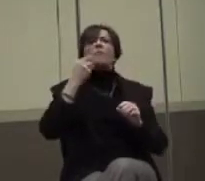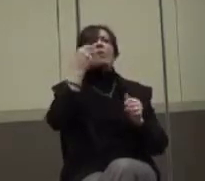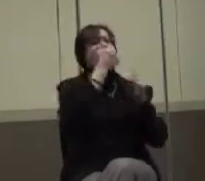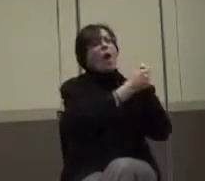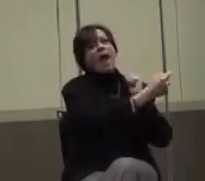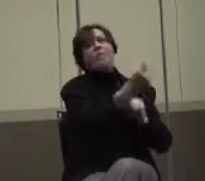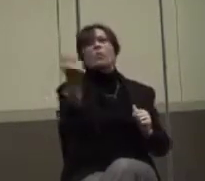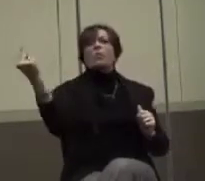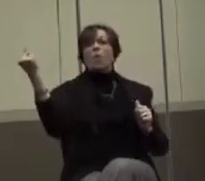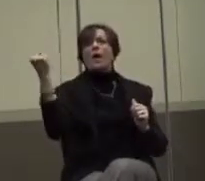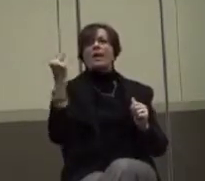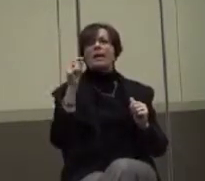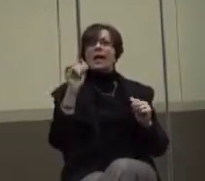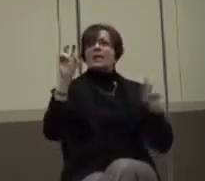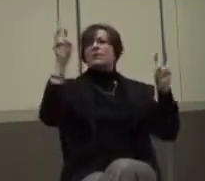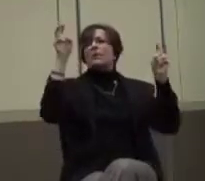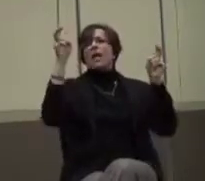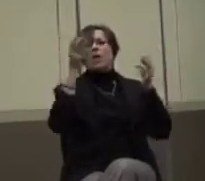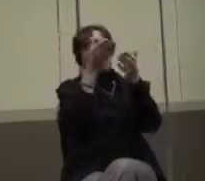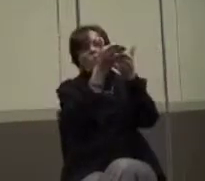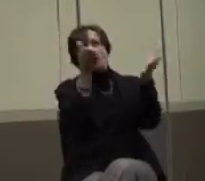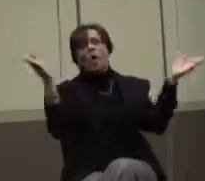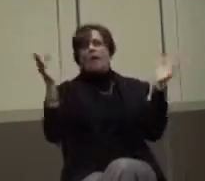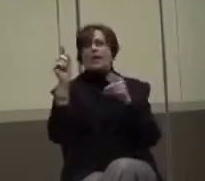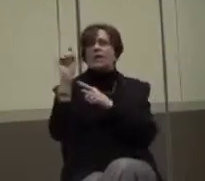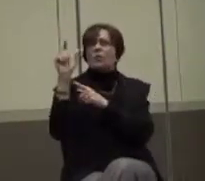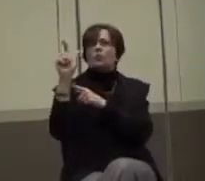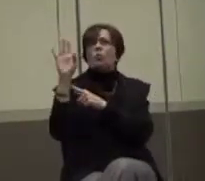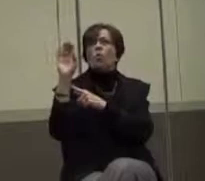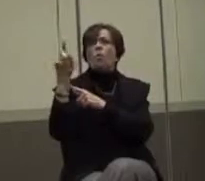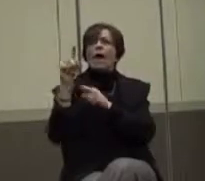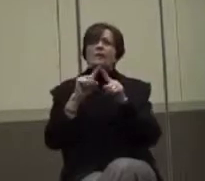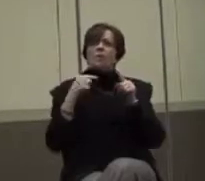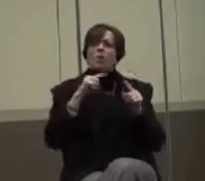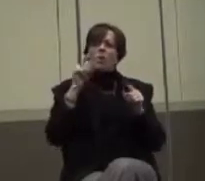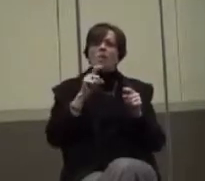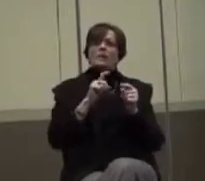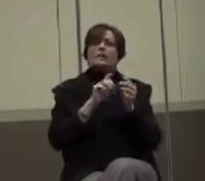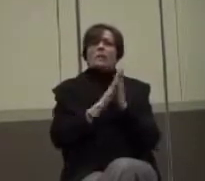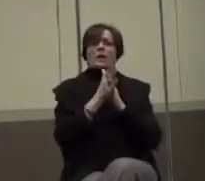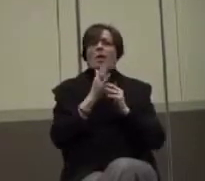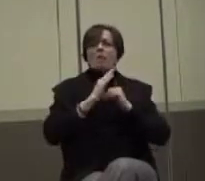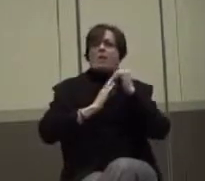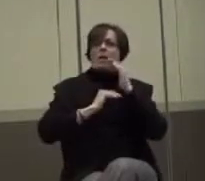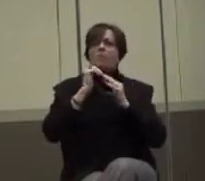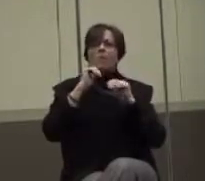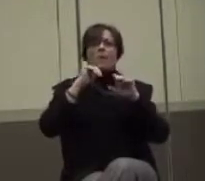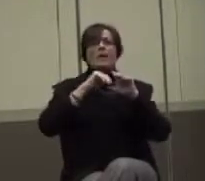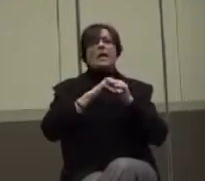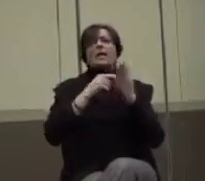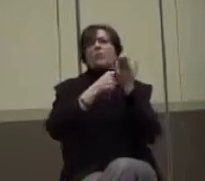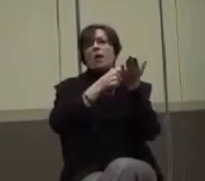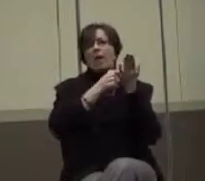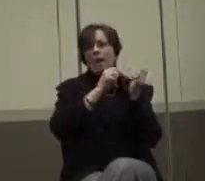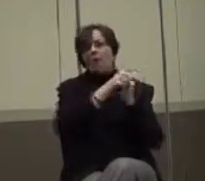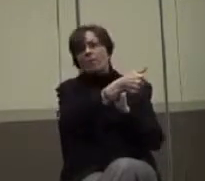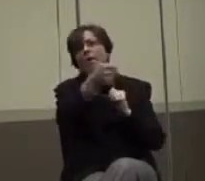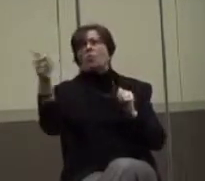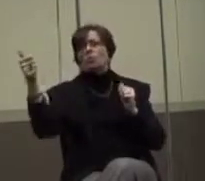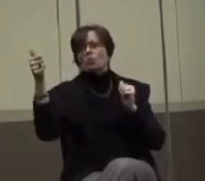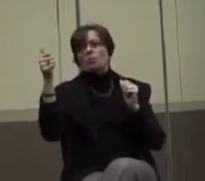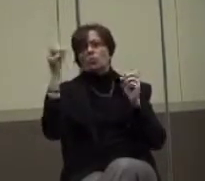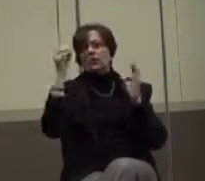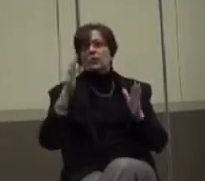again, just kind of broadening those toolboxes. But we have to become comfortable in talking about that with teachers. We've got to be